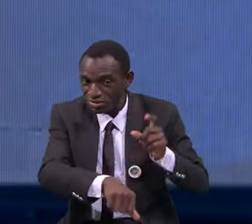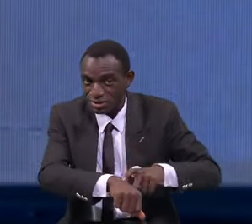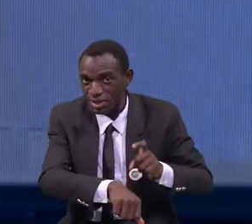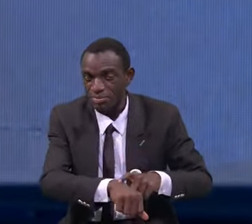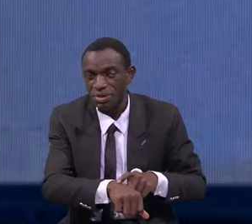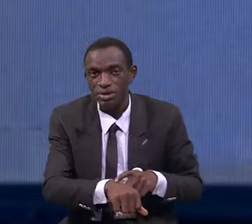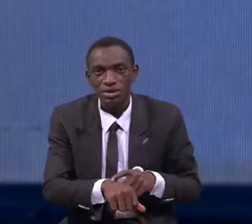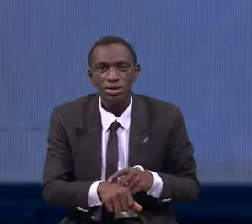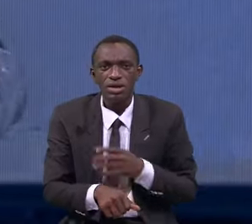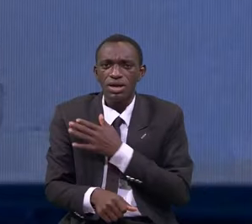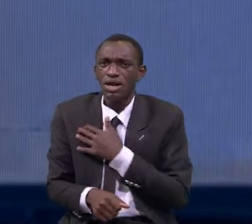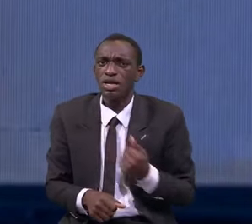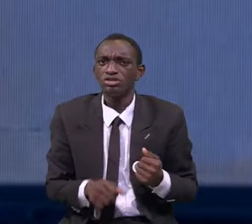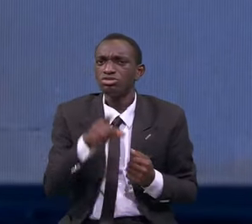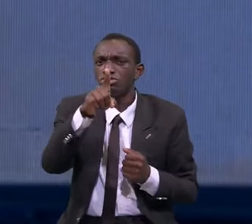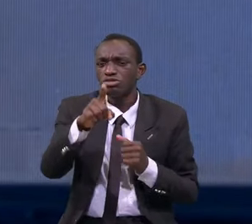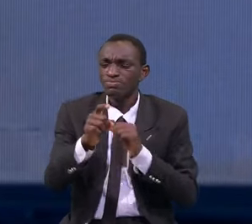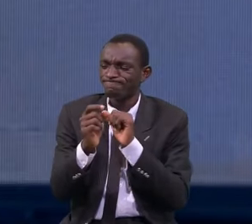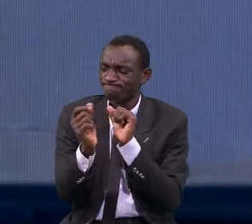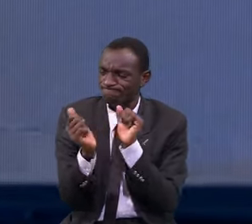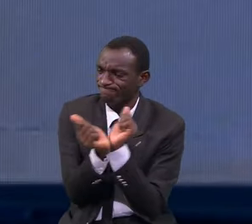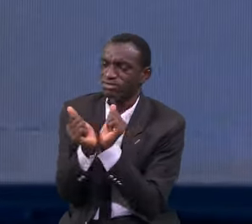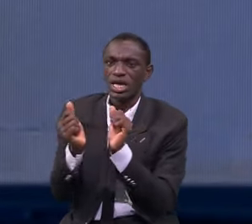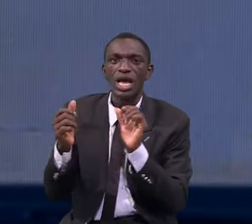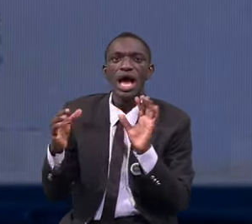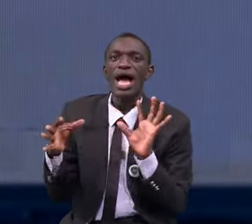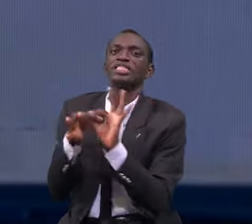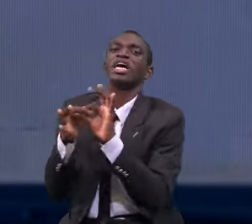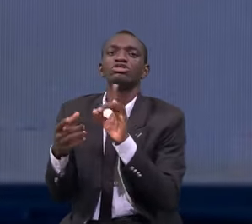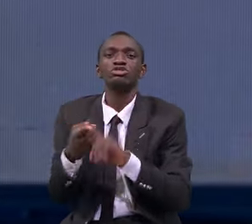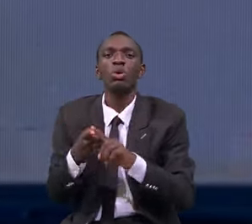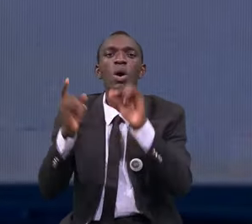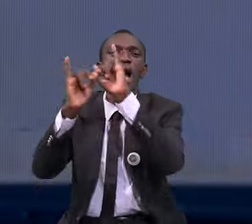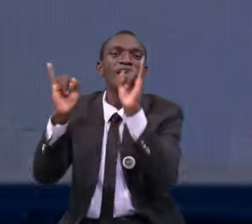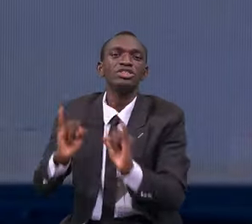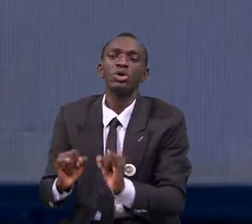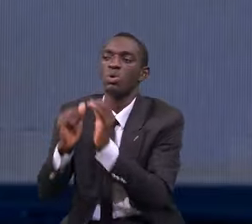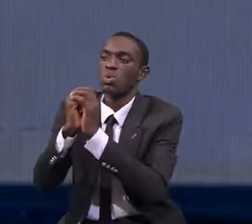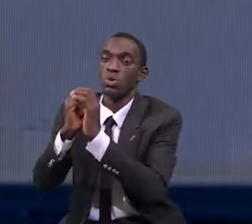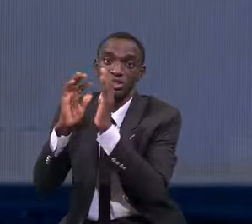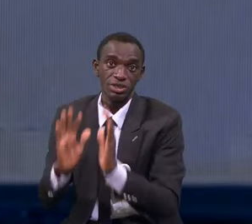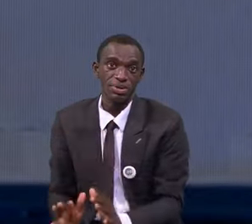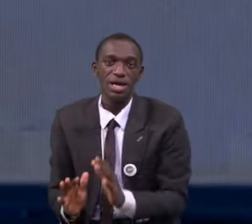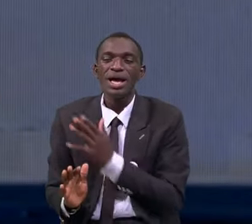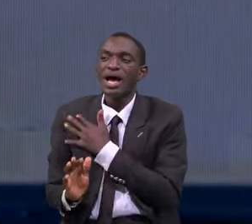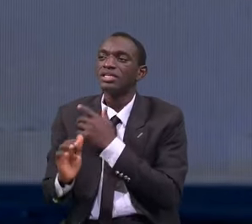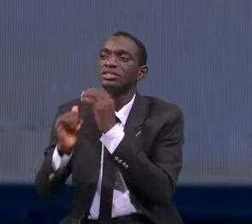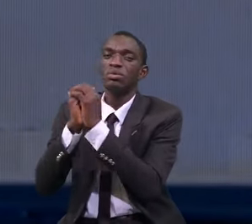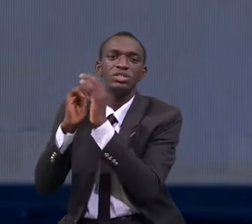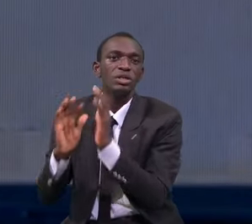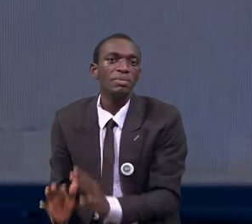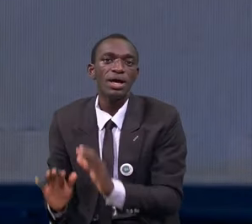and you attach to an idol. And the idol worshiper said, you keep coming, keep coming, keep